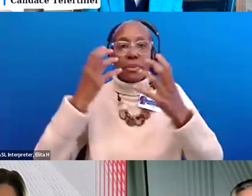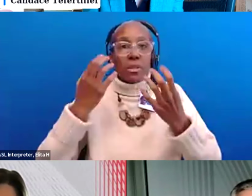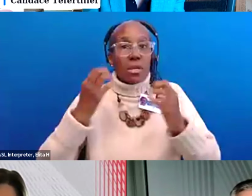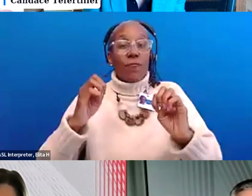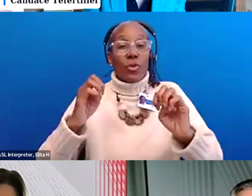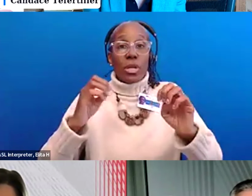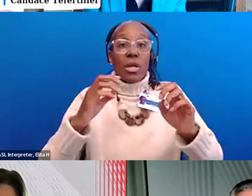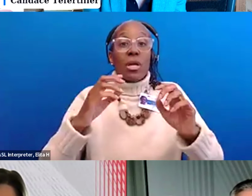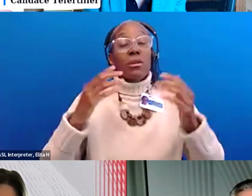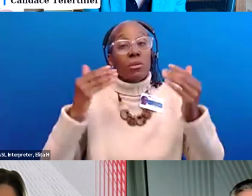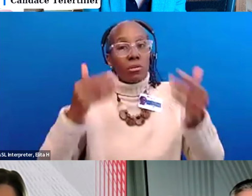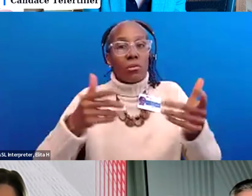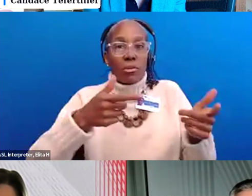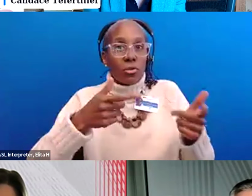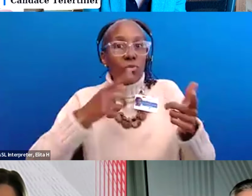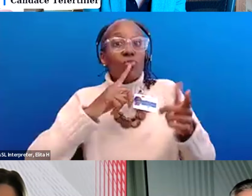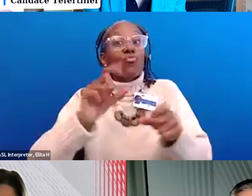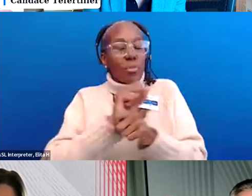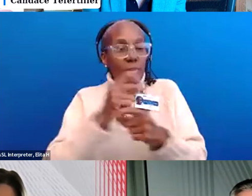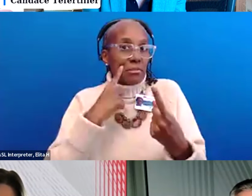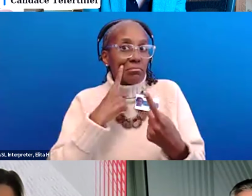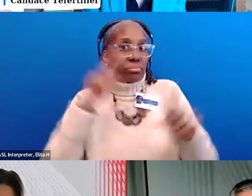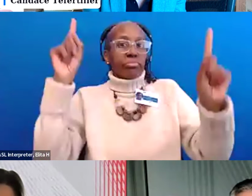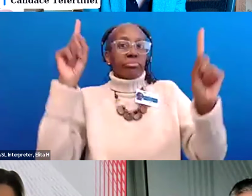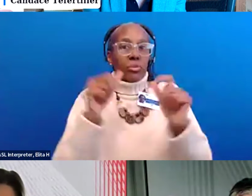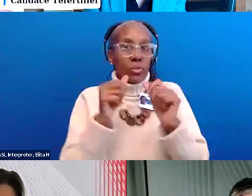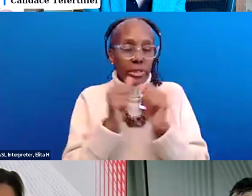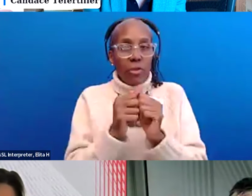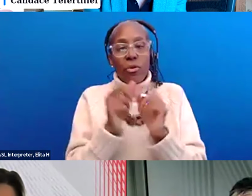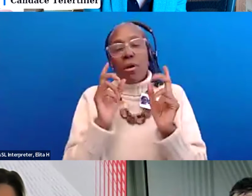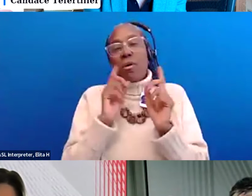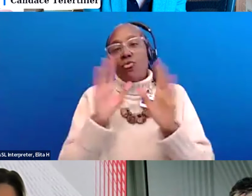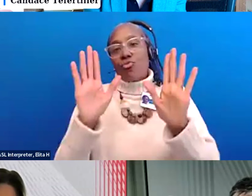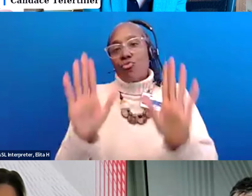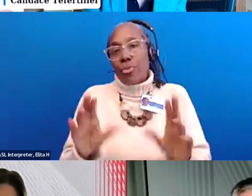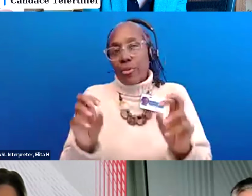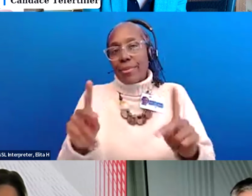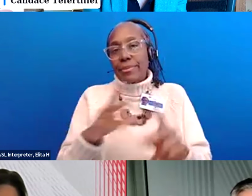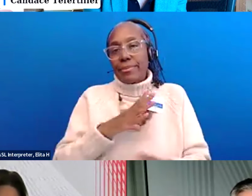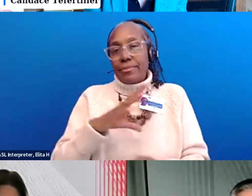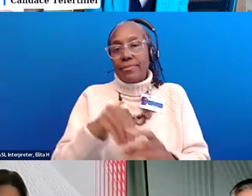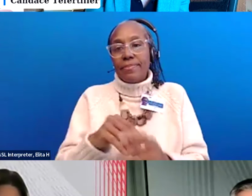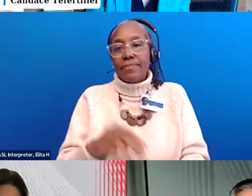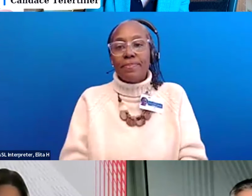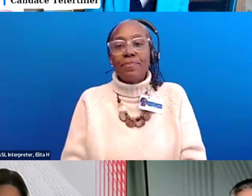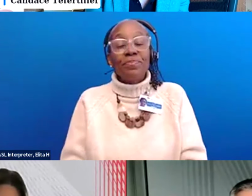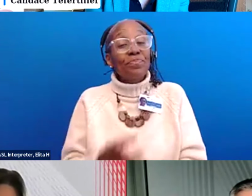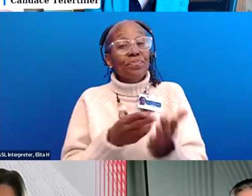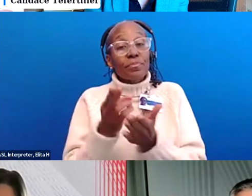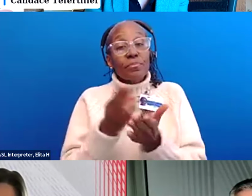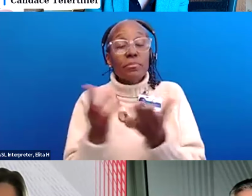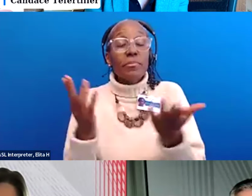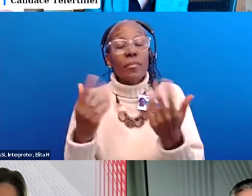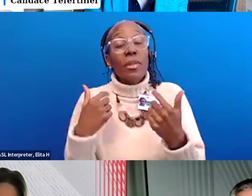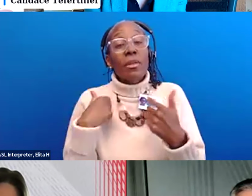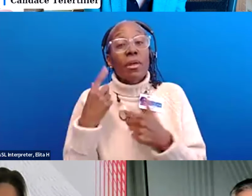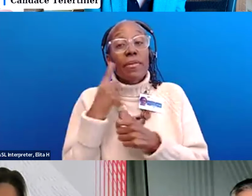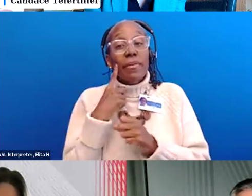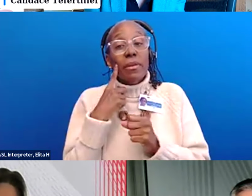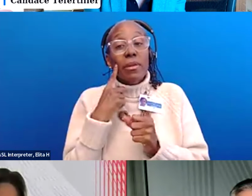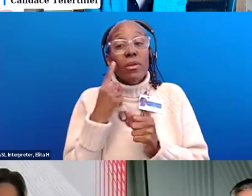onward to pull us all together. It was really just a fantastic opportunity to be involved with it. And honestly, I think, you